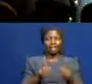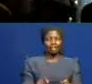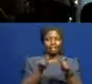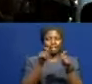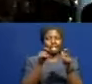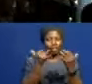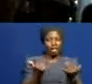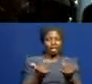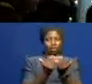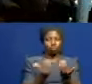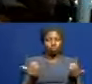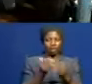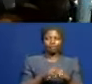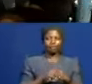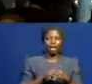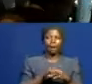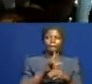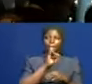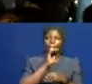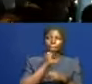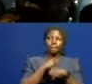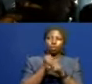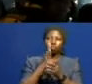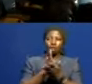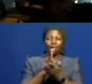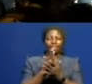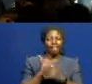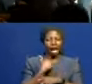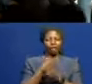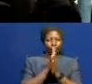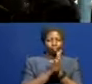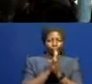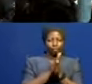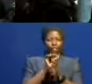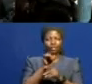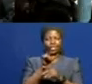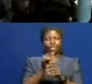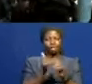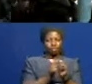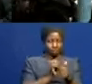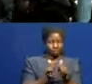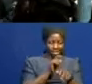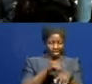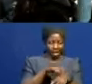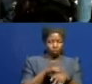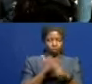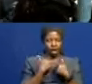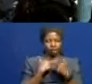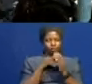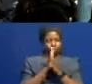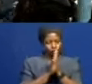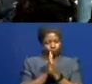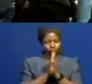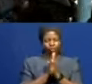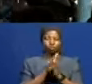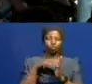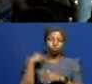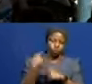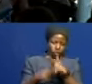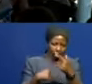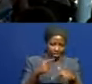the passion in chess, because once you have the passion, you continue doing it. You become persistent. You don't give